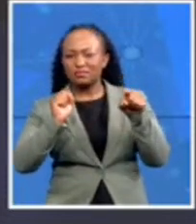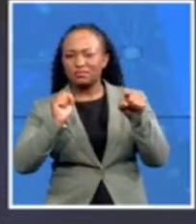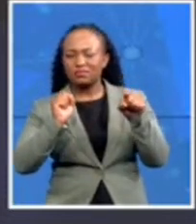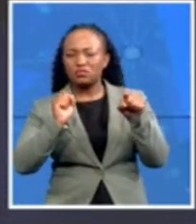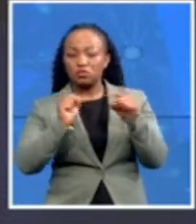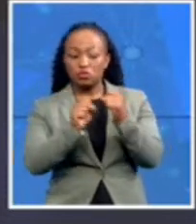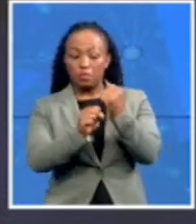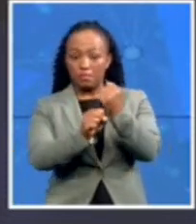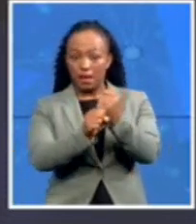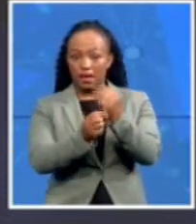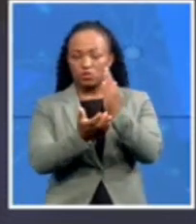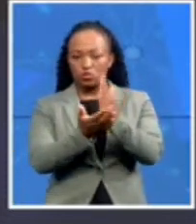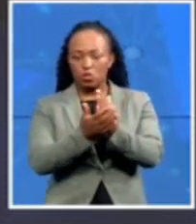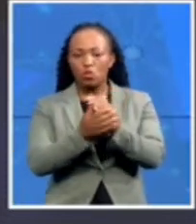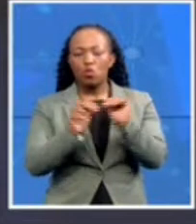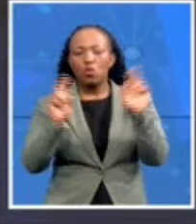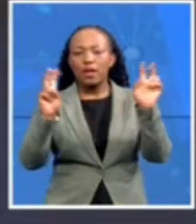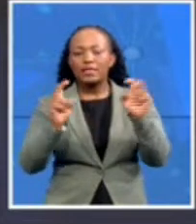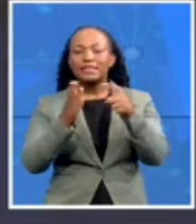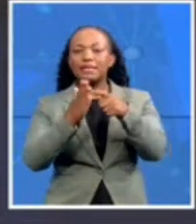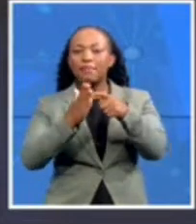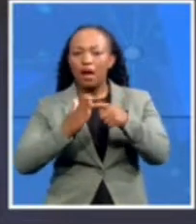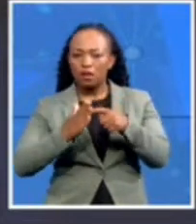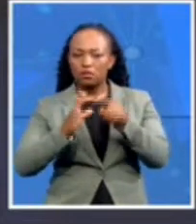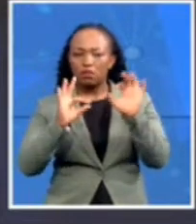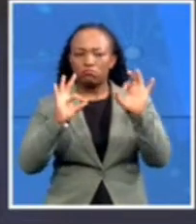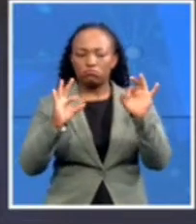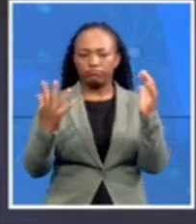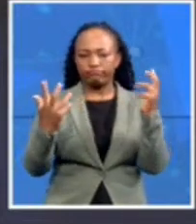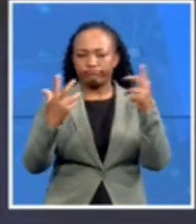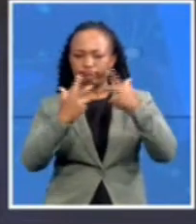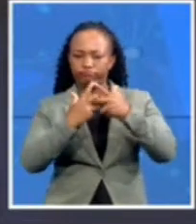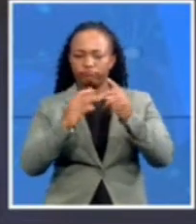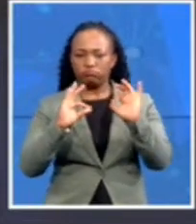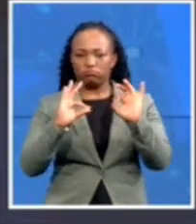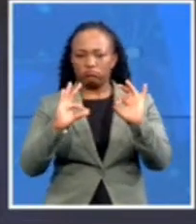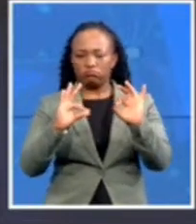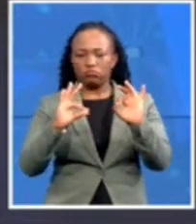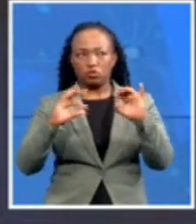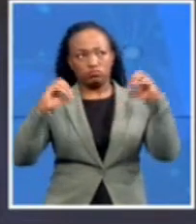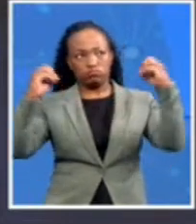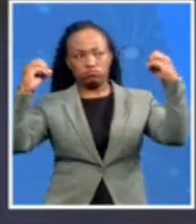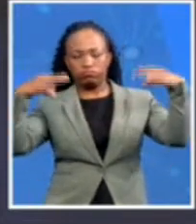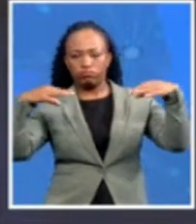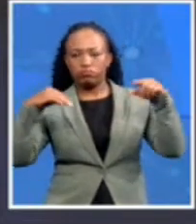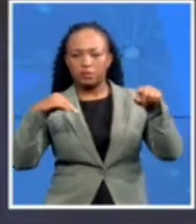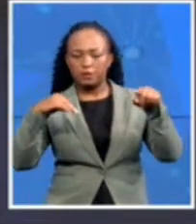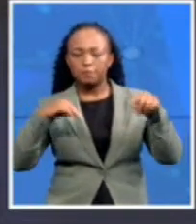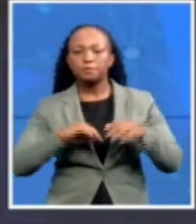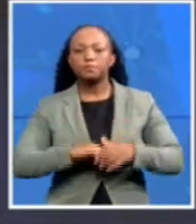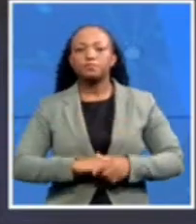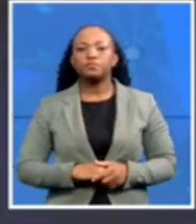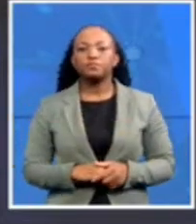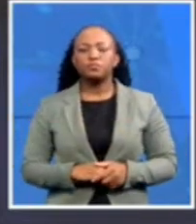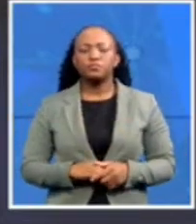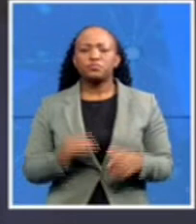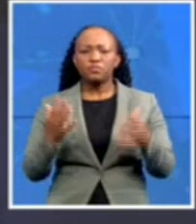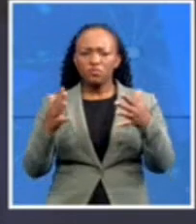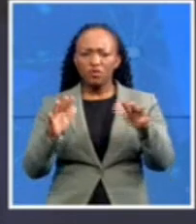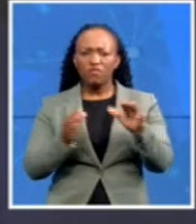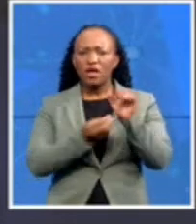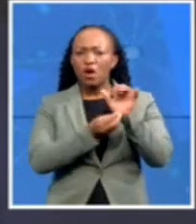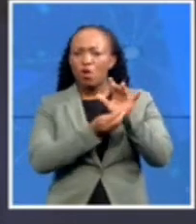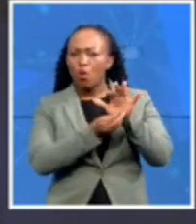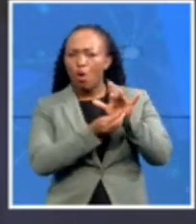met. And then also, Mr. Director, you mentioned that the coal-fired generation is going to have to step